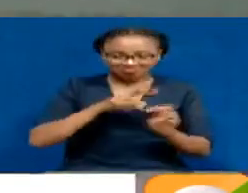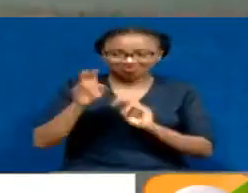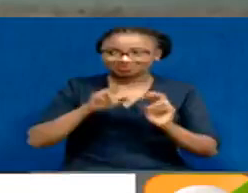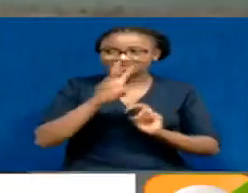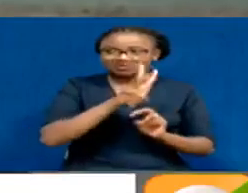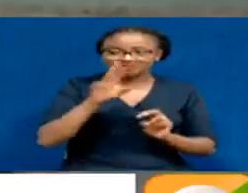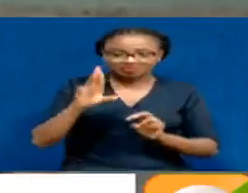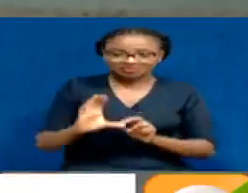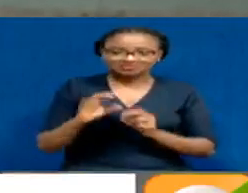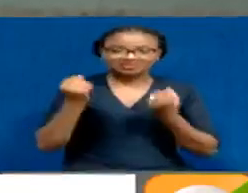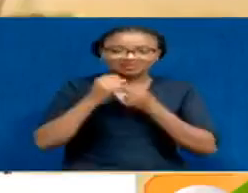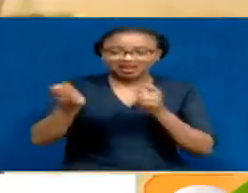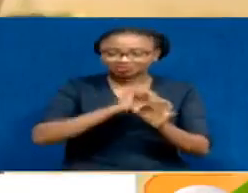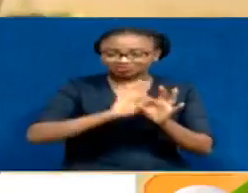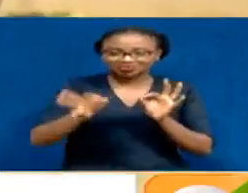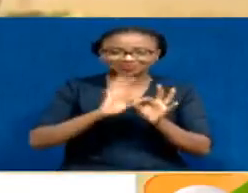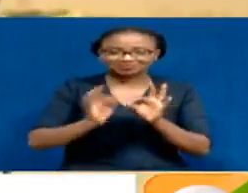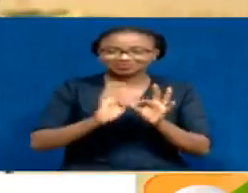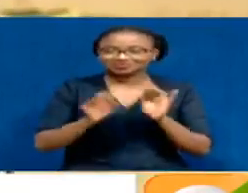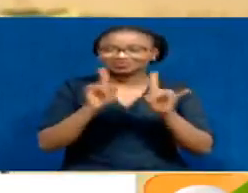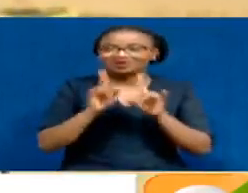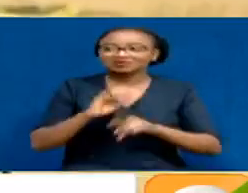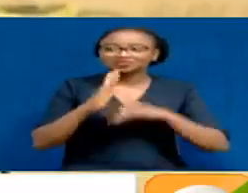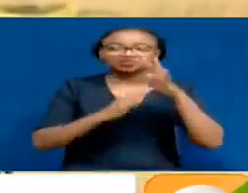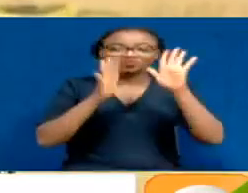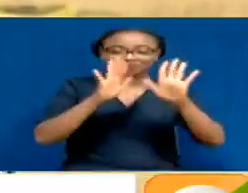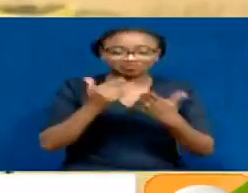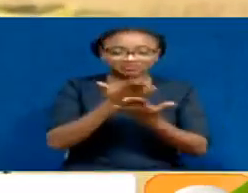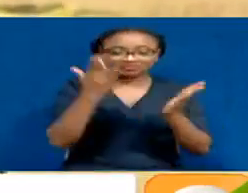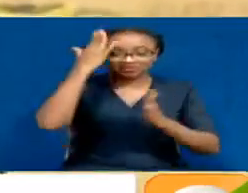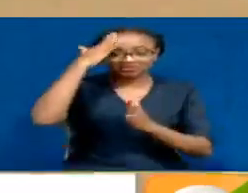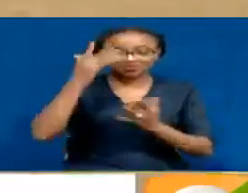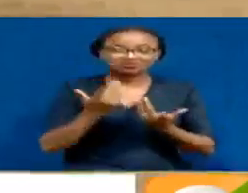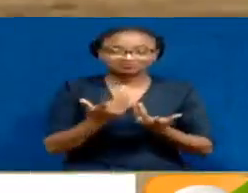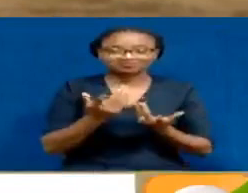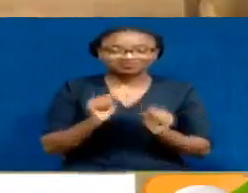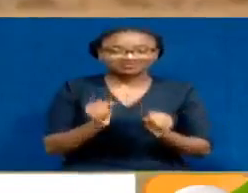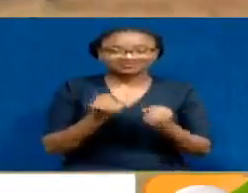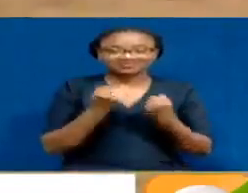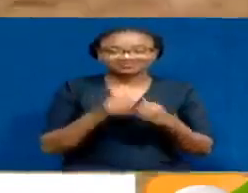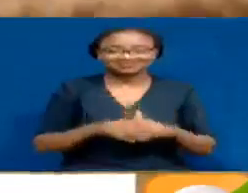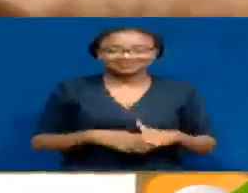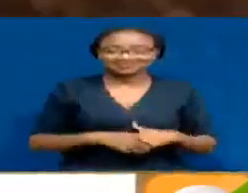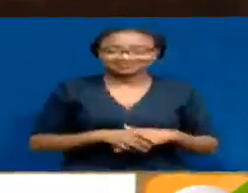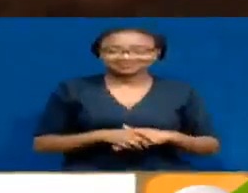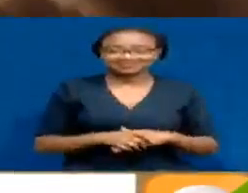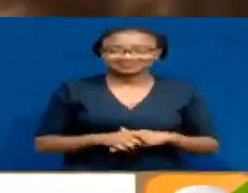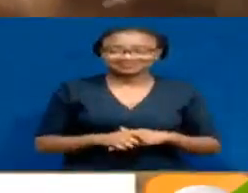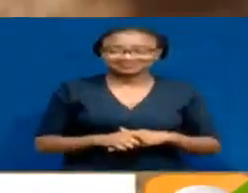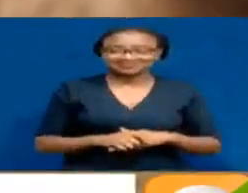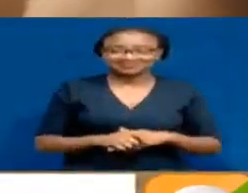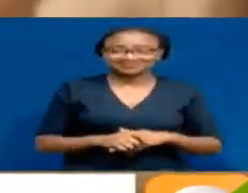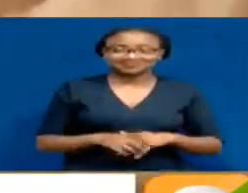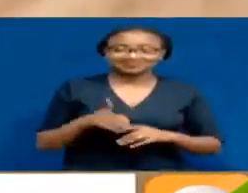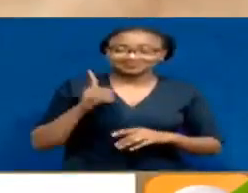WRC racing cars. Kitu kimuhimu na kila moja ajue, rally saved. The Safari Rally is